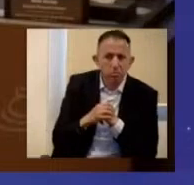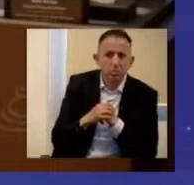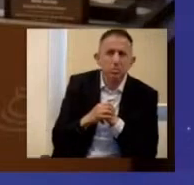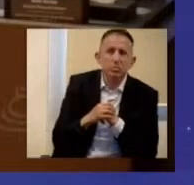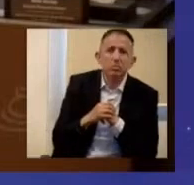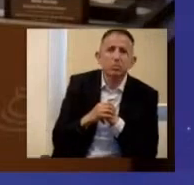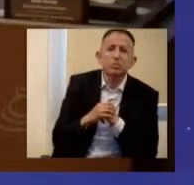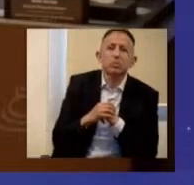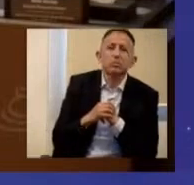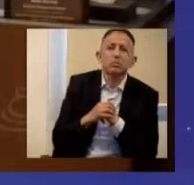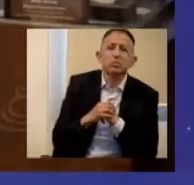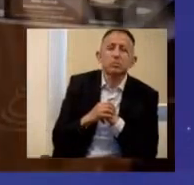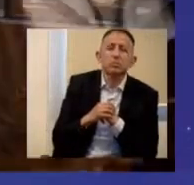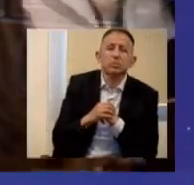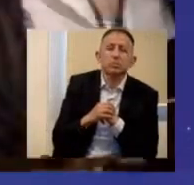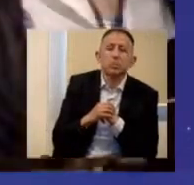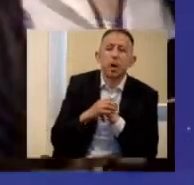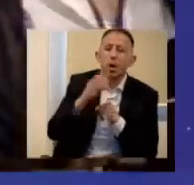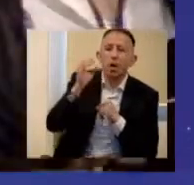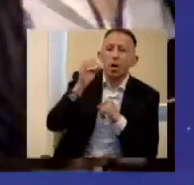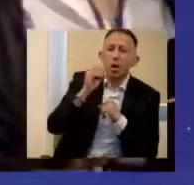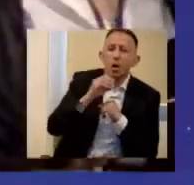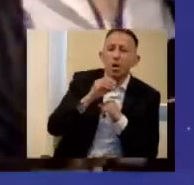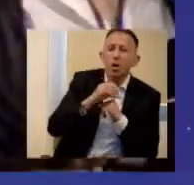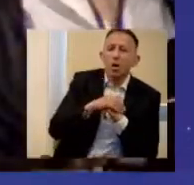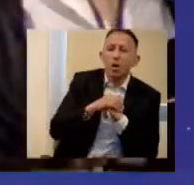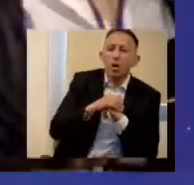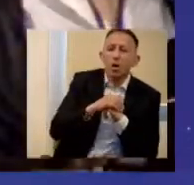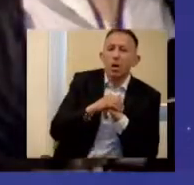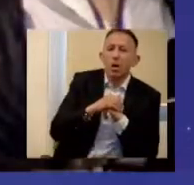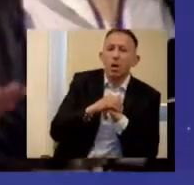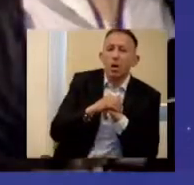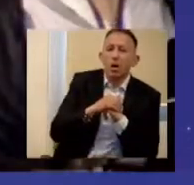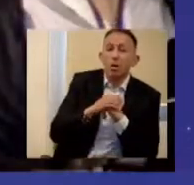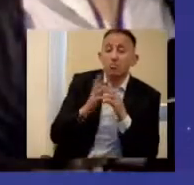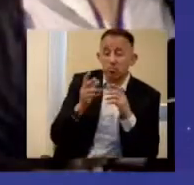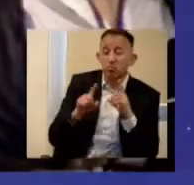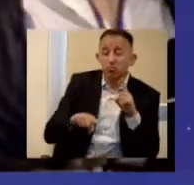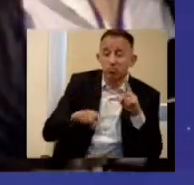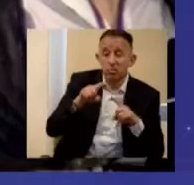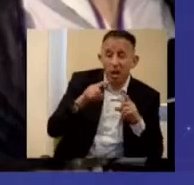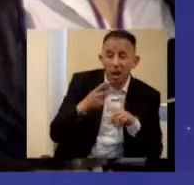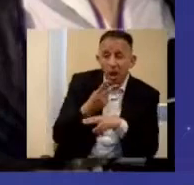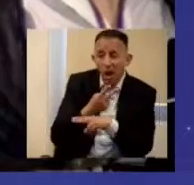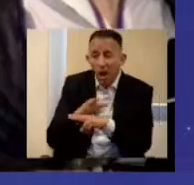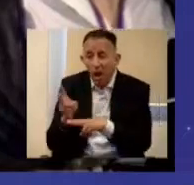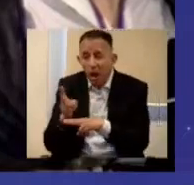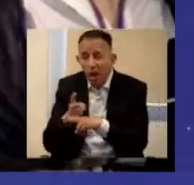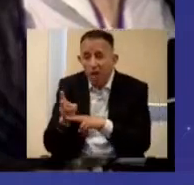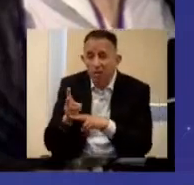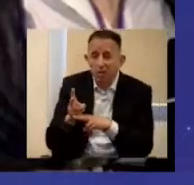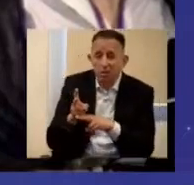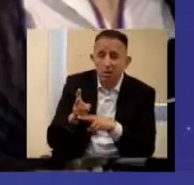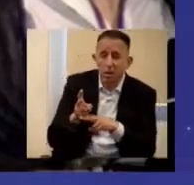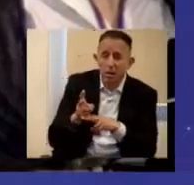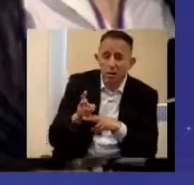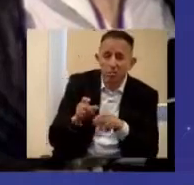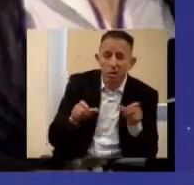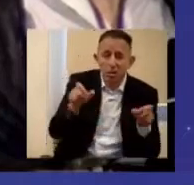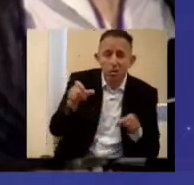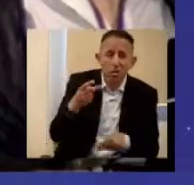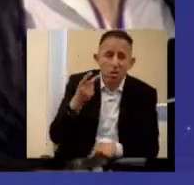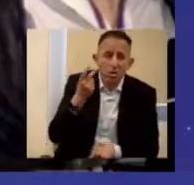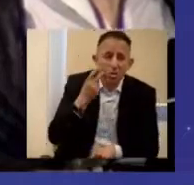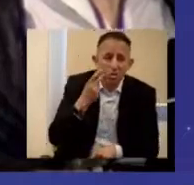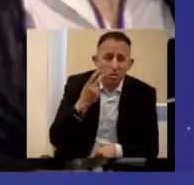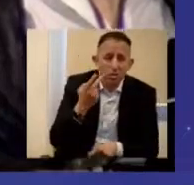It can be very threatening to students to be always evaluated, for instance. And it also imposes a